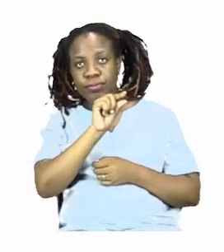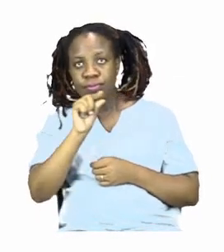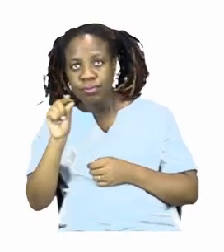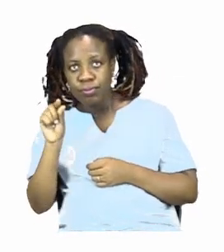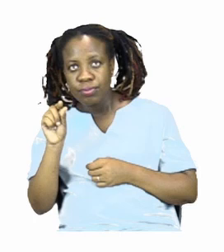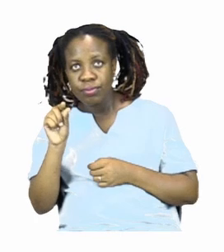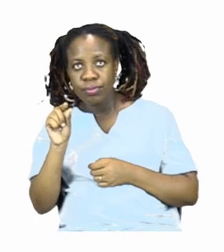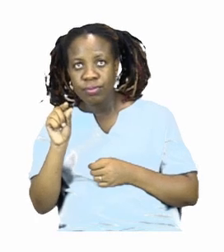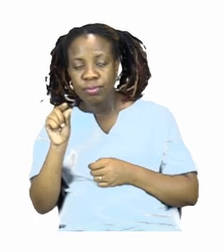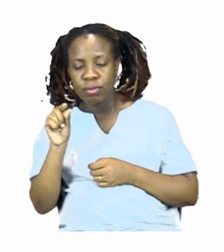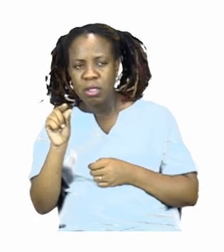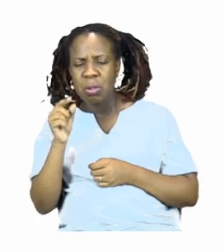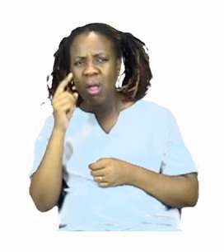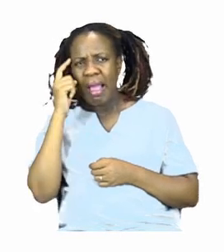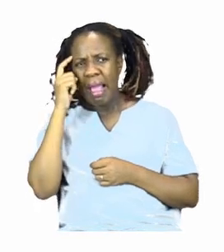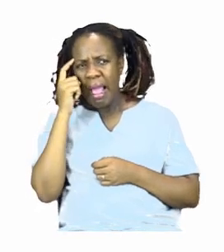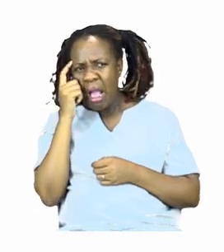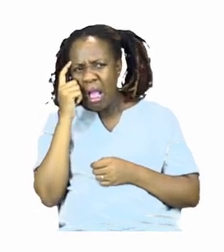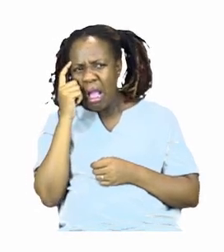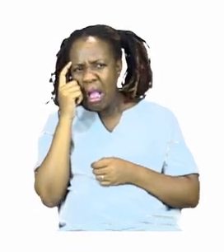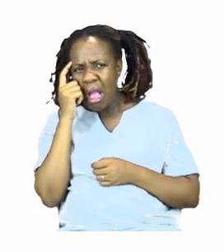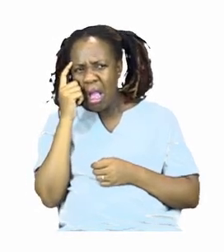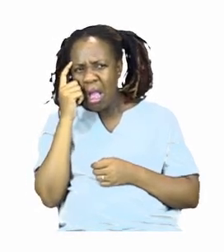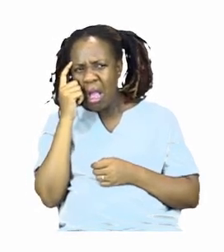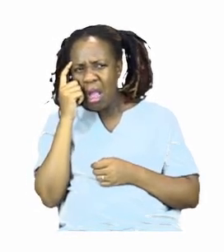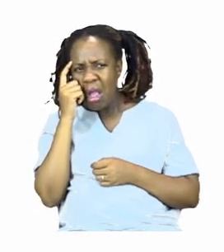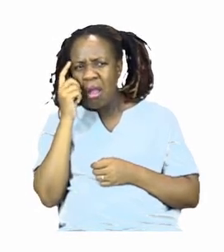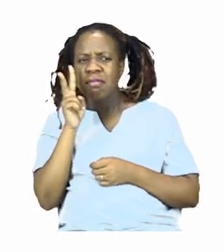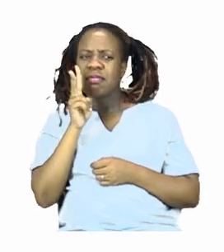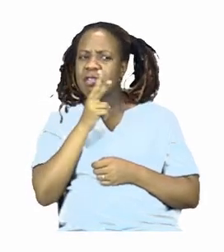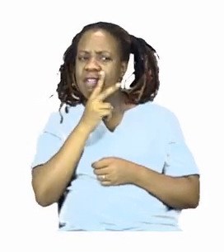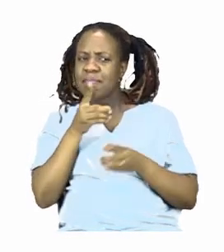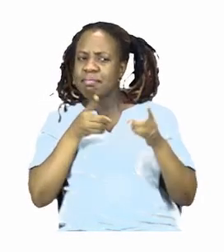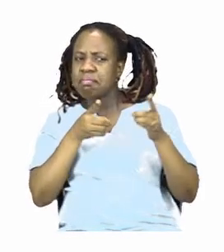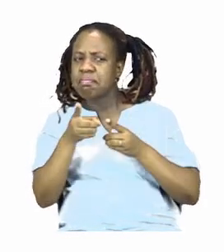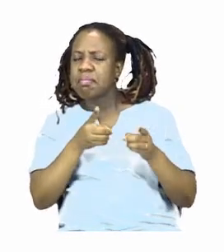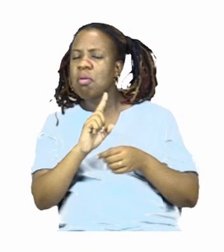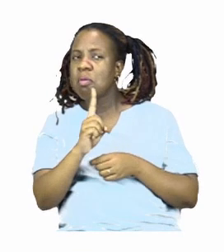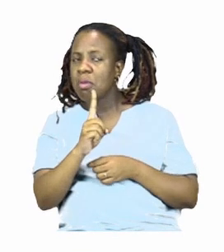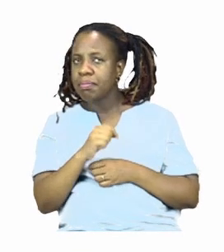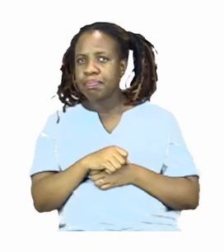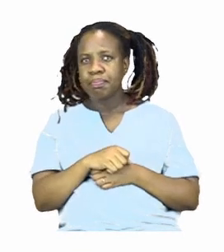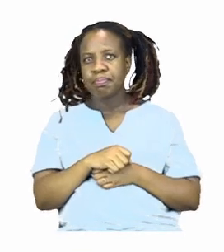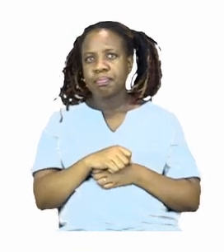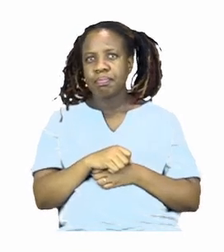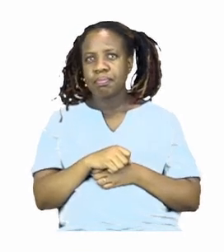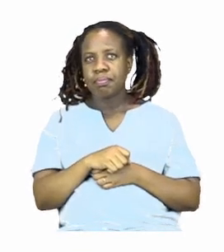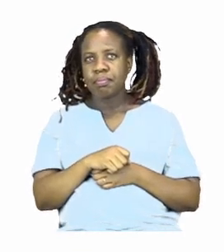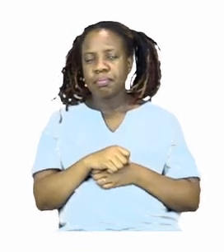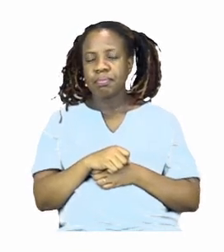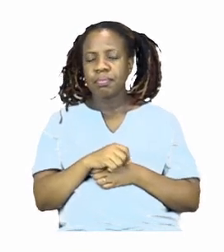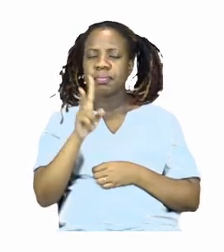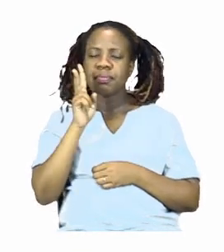it describes. Now remember, boys and girls, when we talk about verbs, we also say that